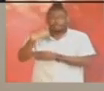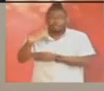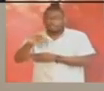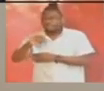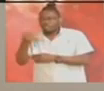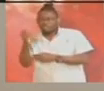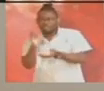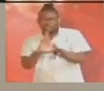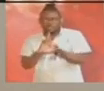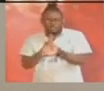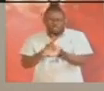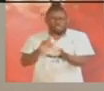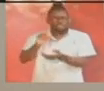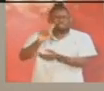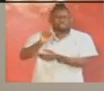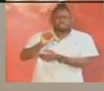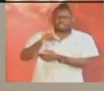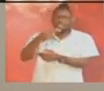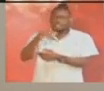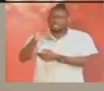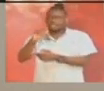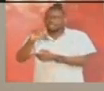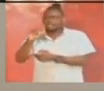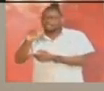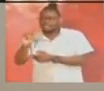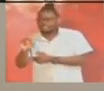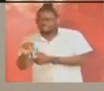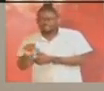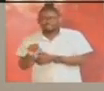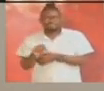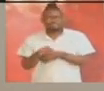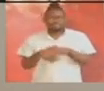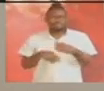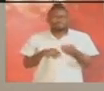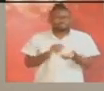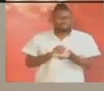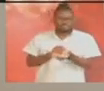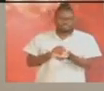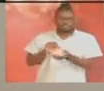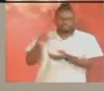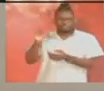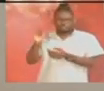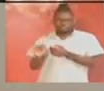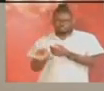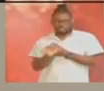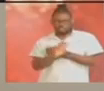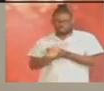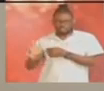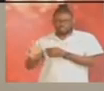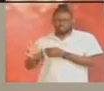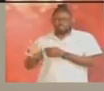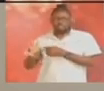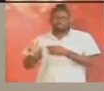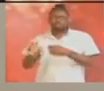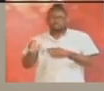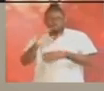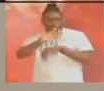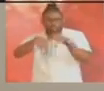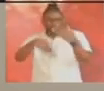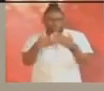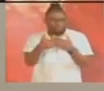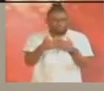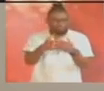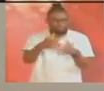Amo, and also GM Nursing Southwest, members of the listening and viewing public, and members of the